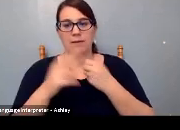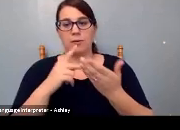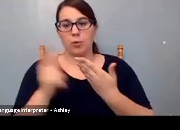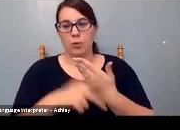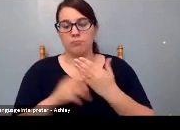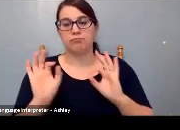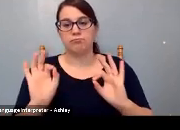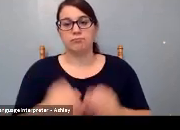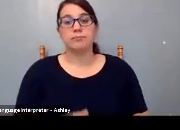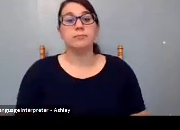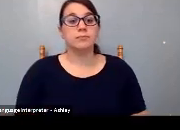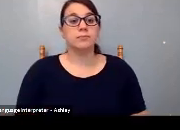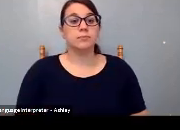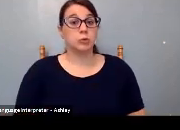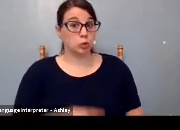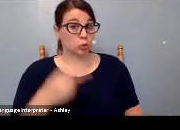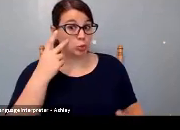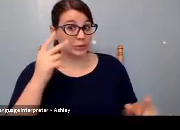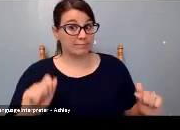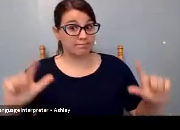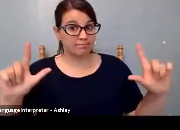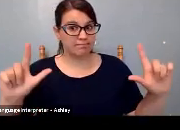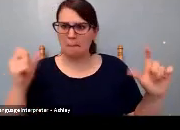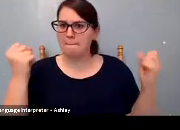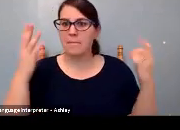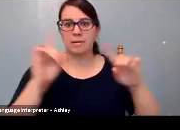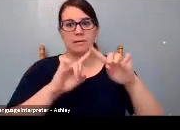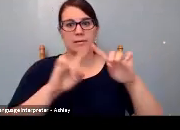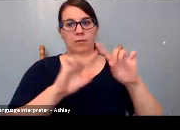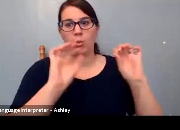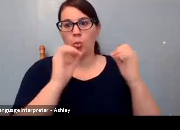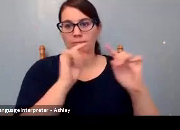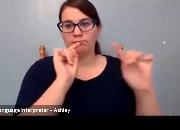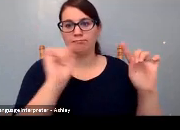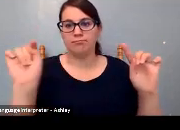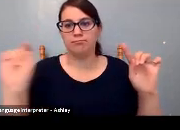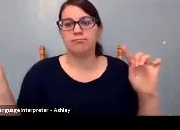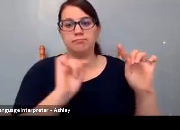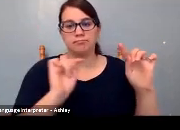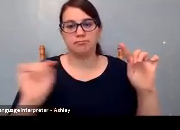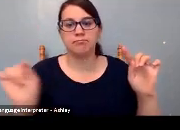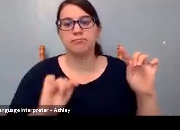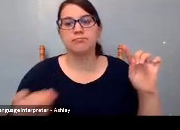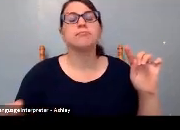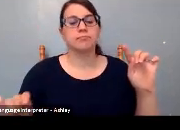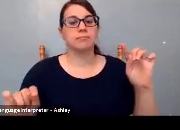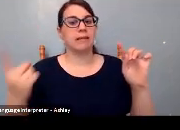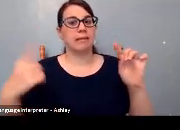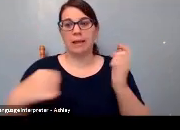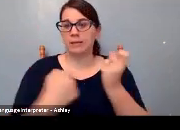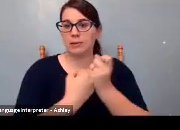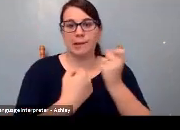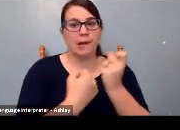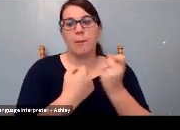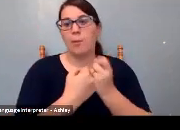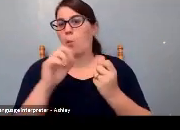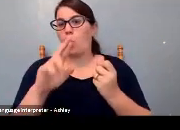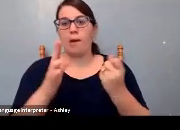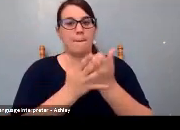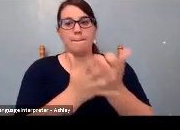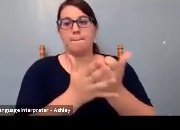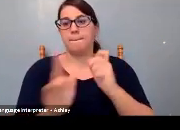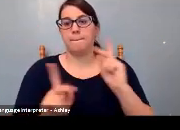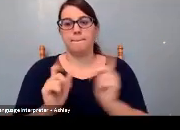in the slide, the members are made up of numerous organizations and entities that serve and or advocate for people with